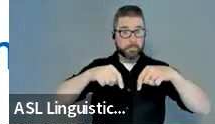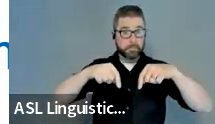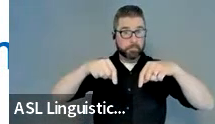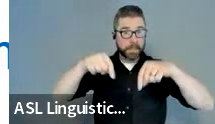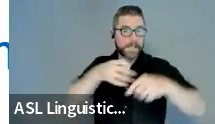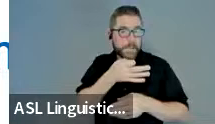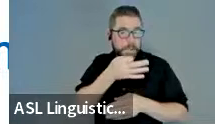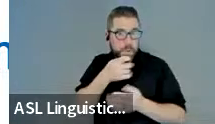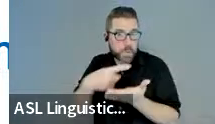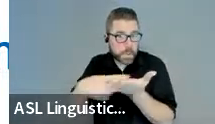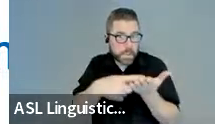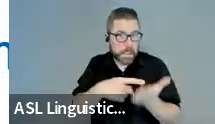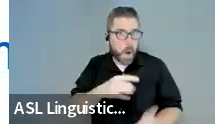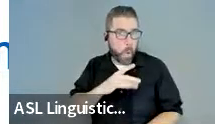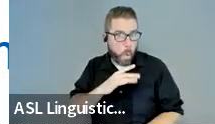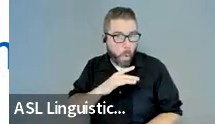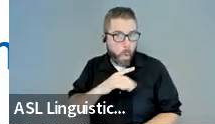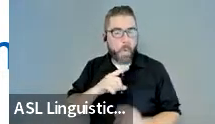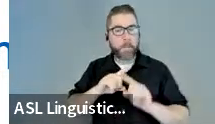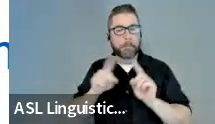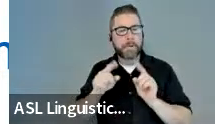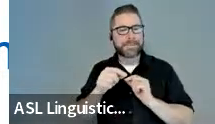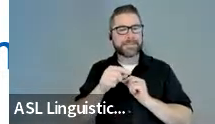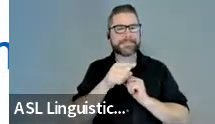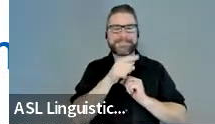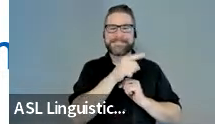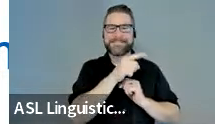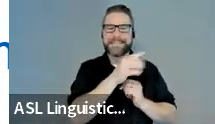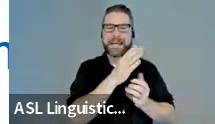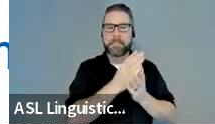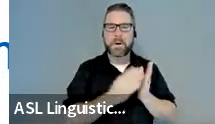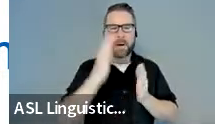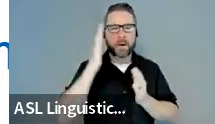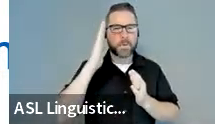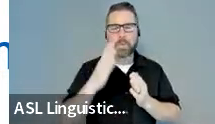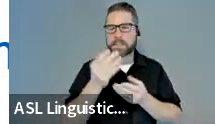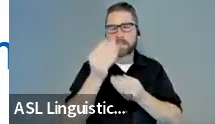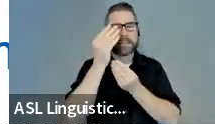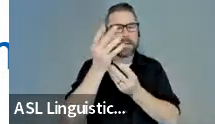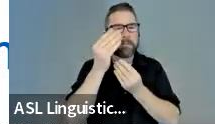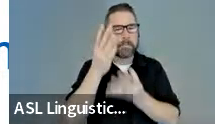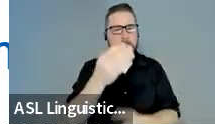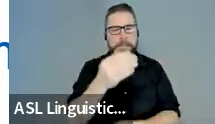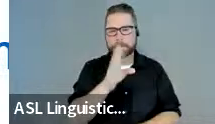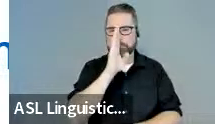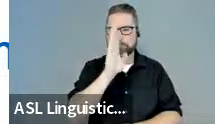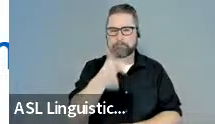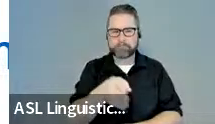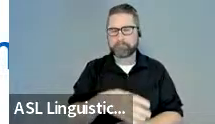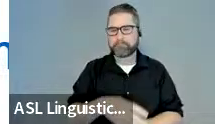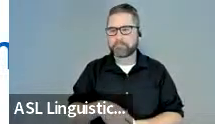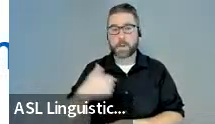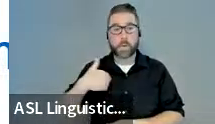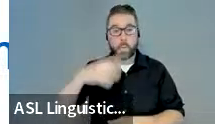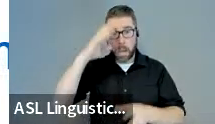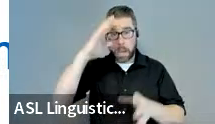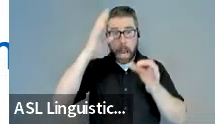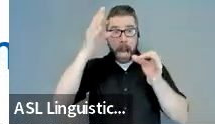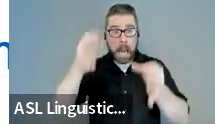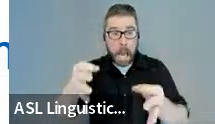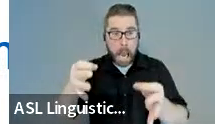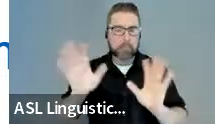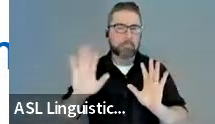just transition this piece to more of an informational update based on a lot of great questions. We're not trying to make a decision on this one today, unless of